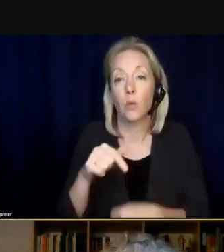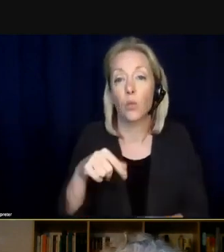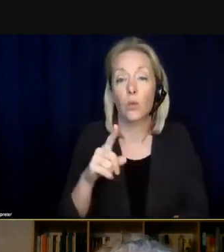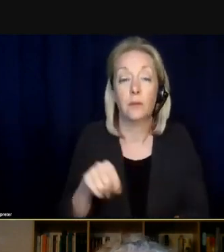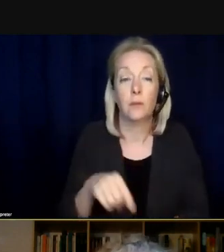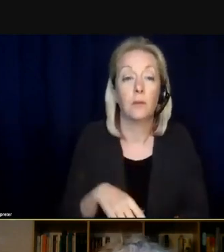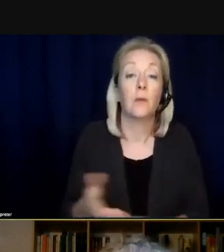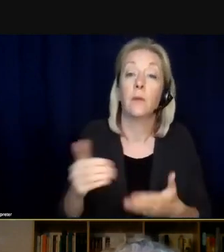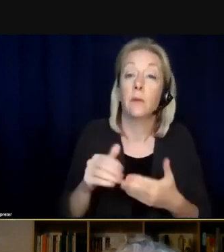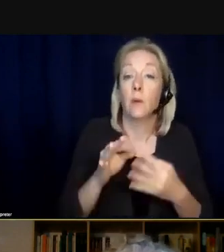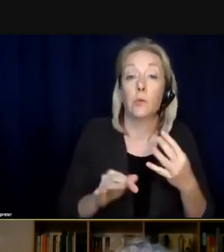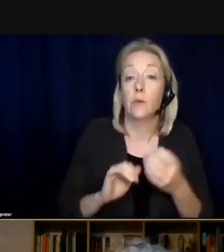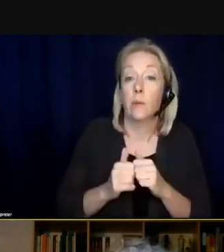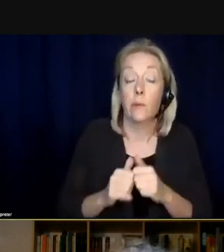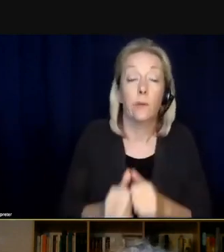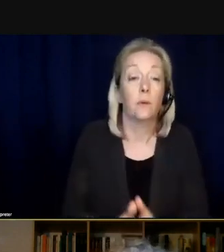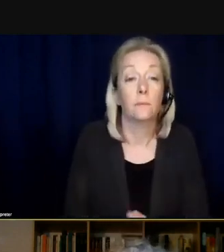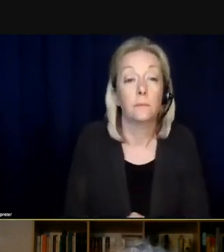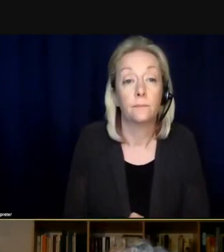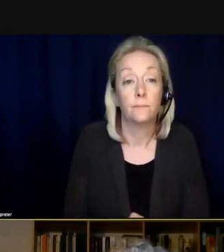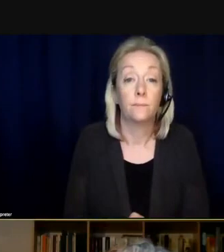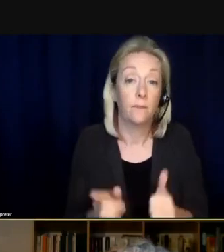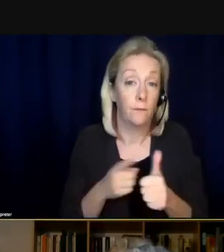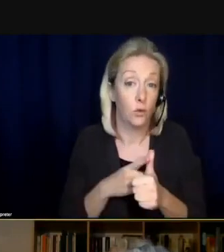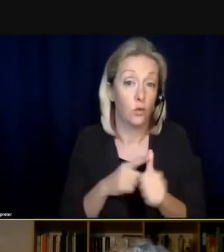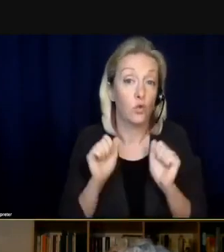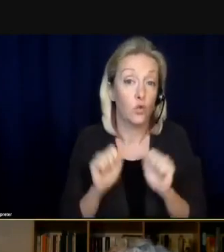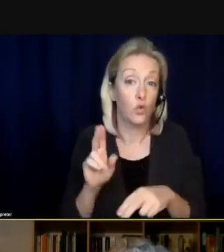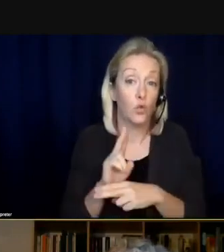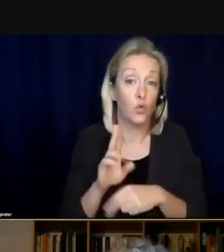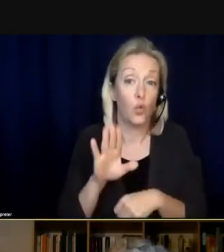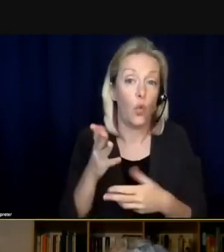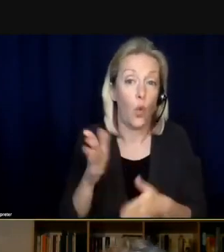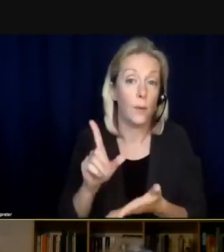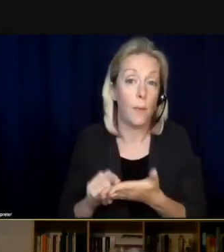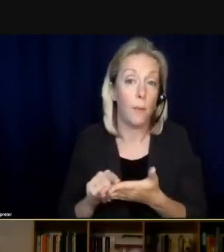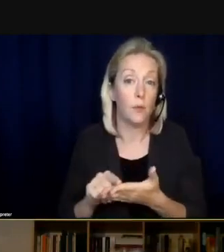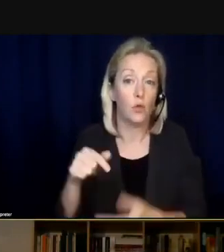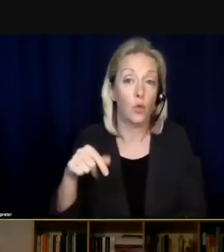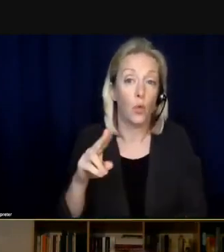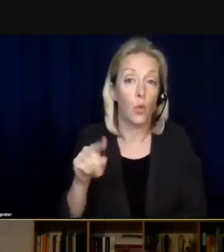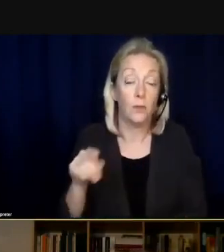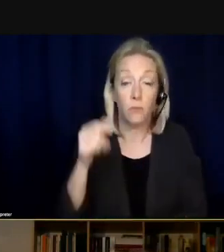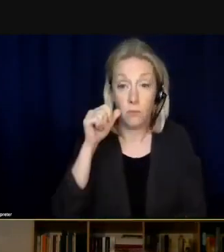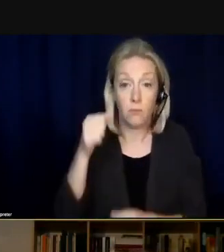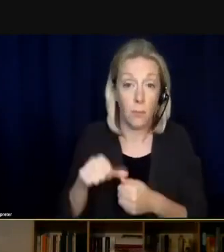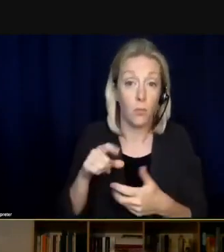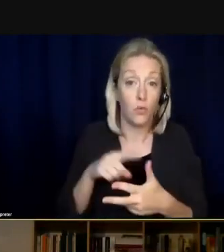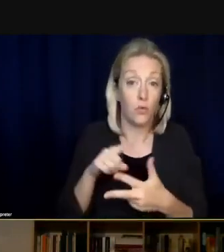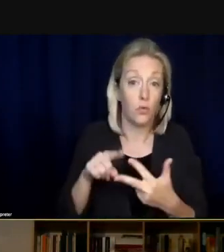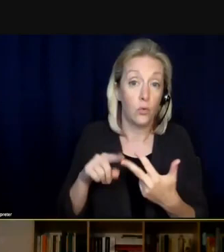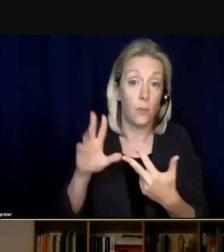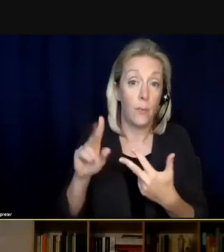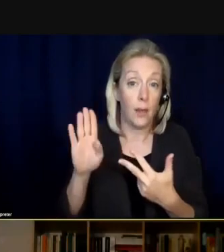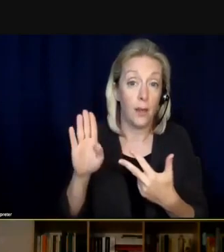multiple options here. First, you can go into your published quiz bank. And remember we said we have 3 banks.